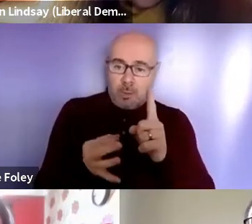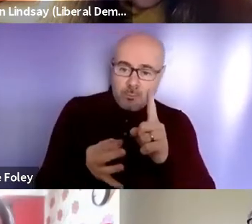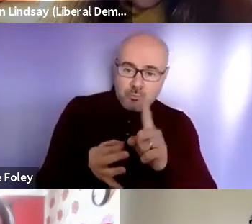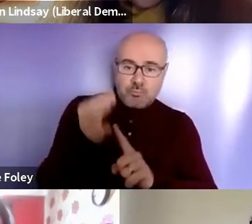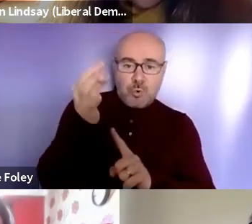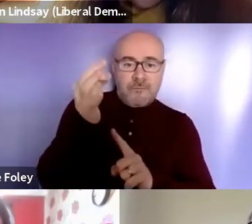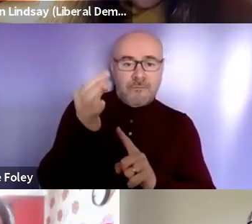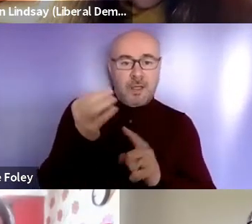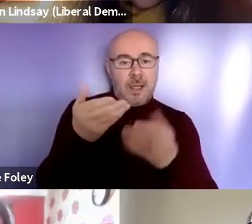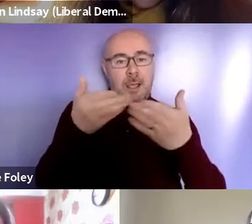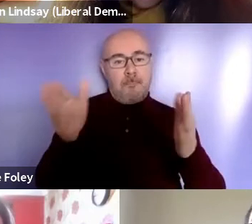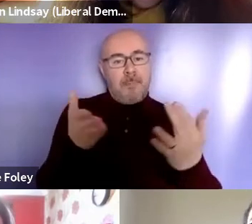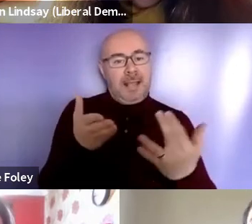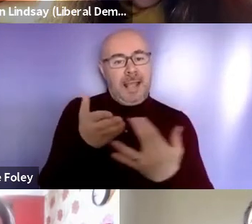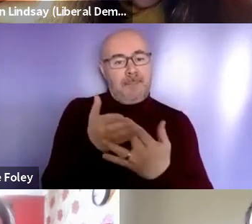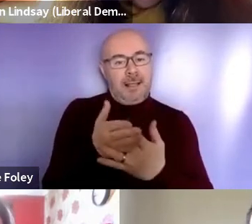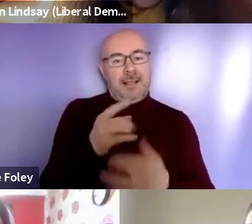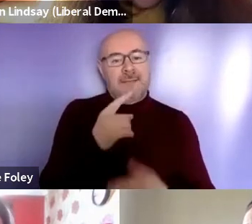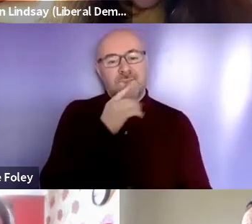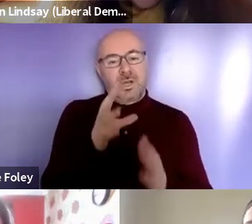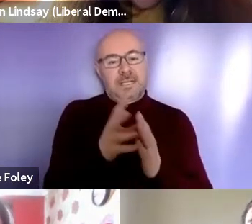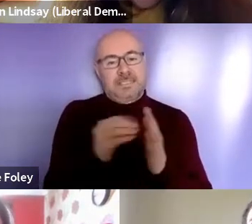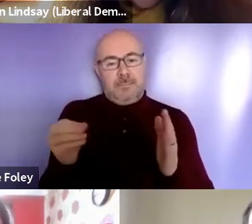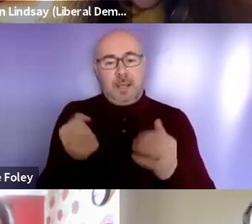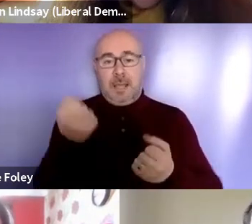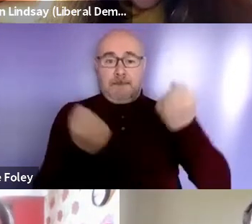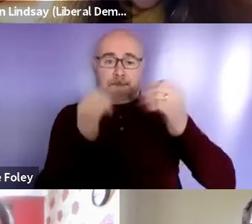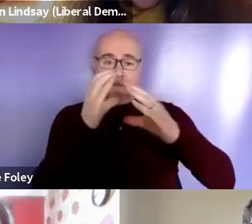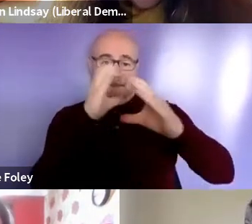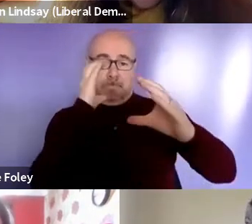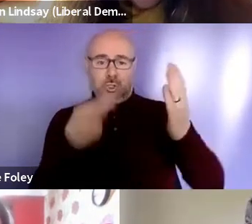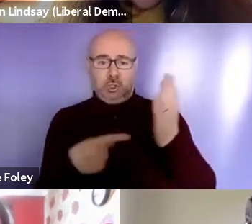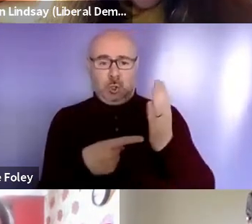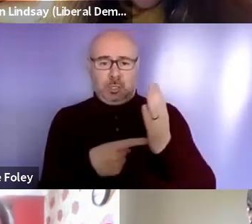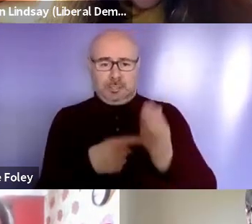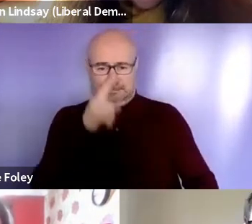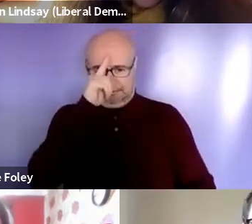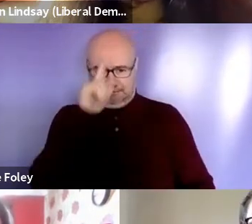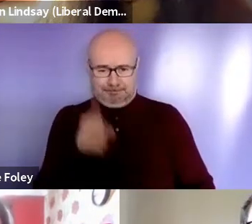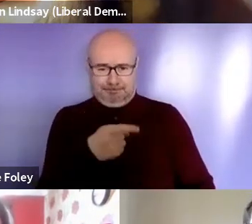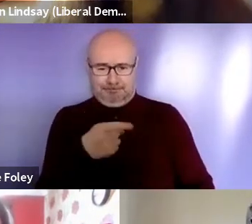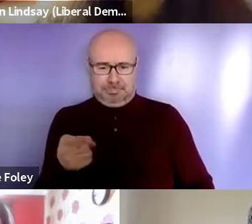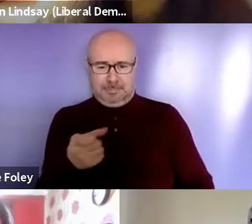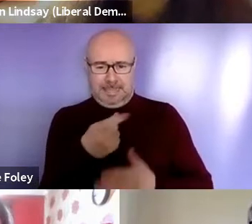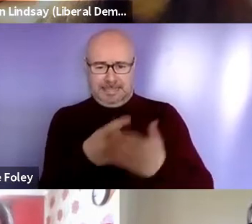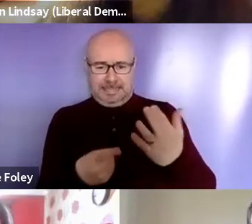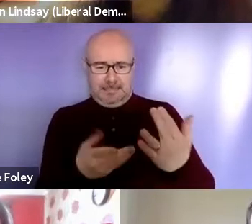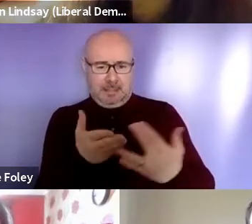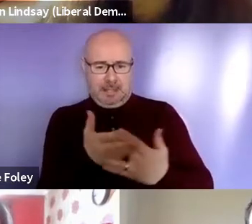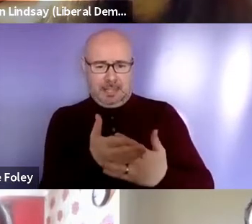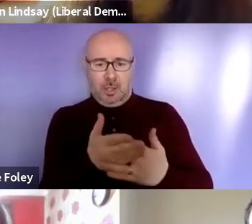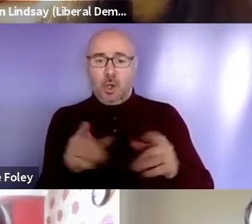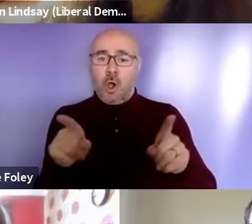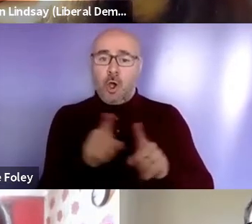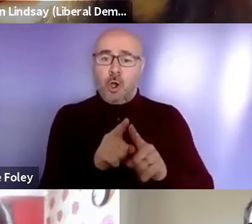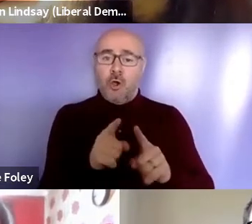instance, bus toilets aren't suitable for access by disabled people. And critically, would you allow free rail travel for